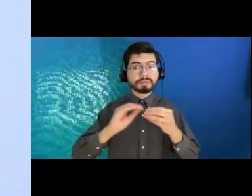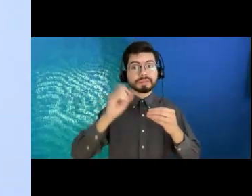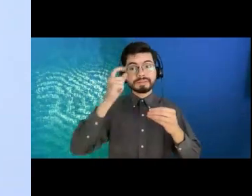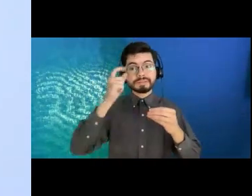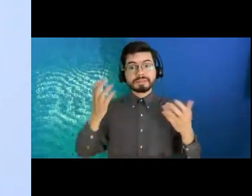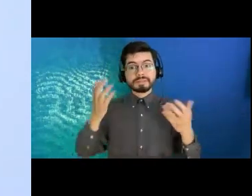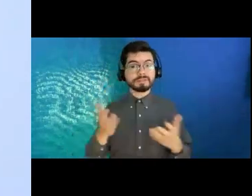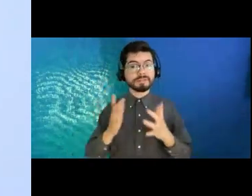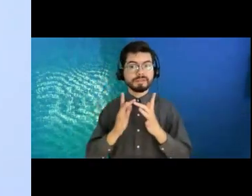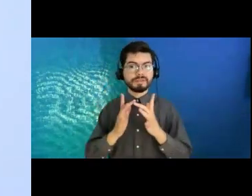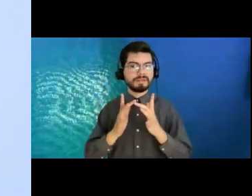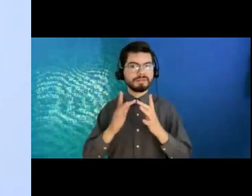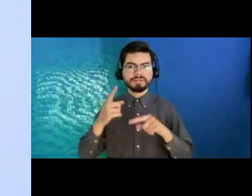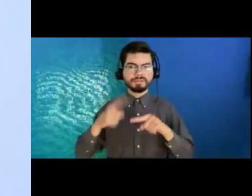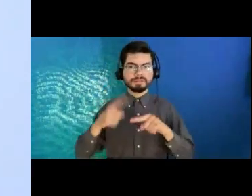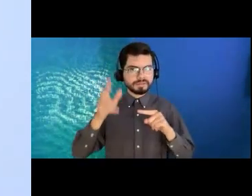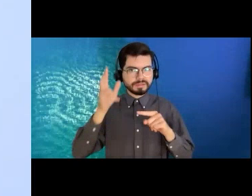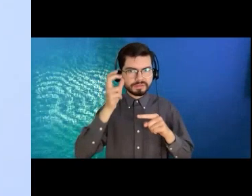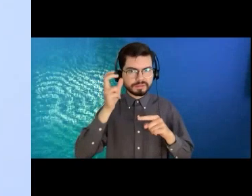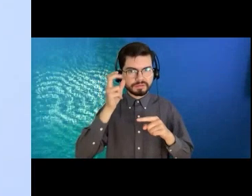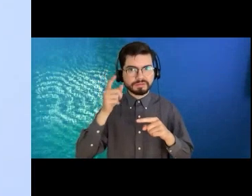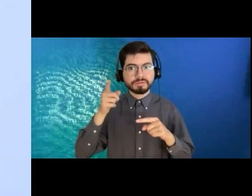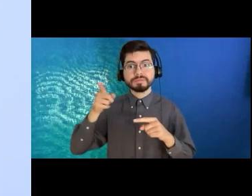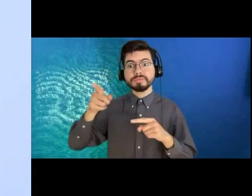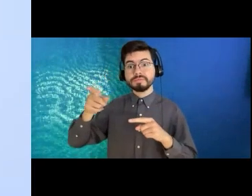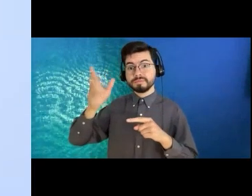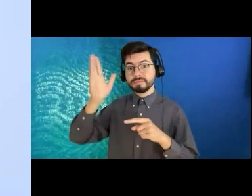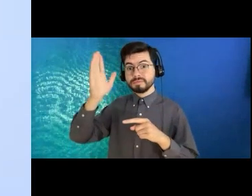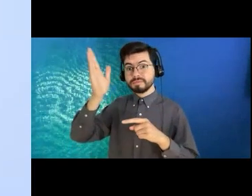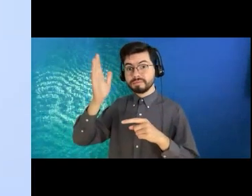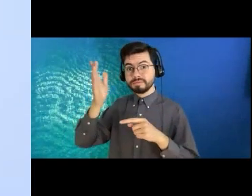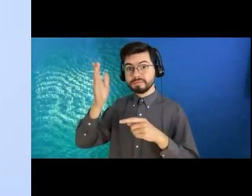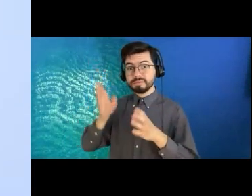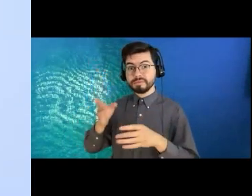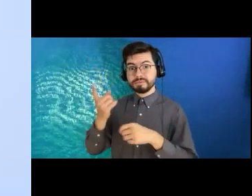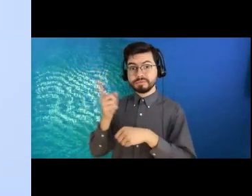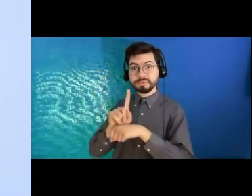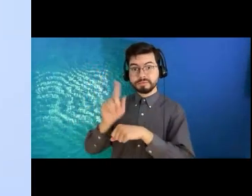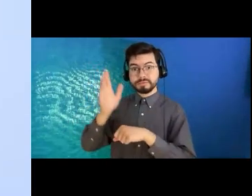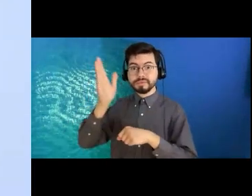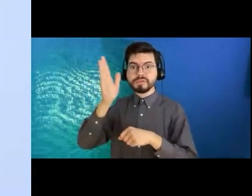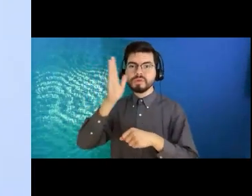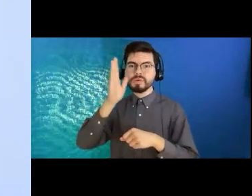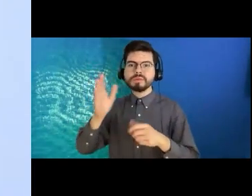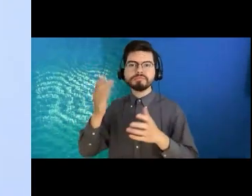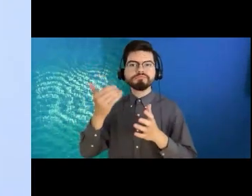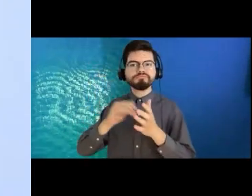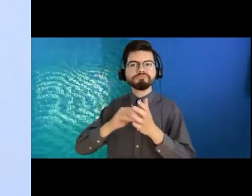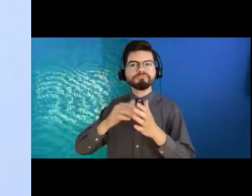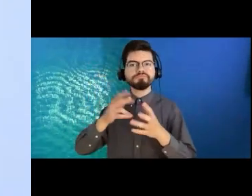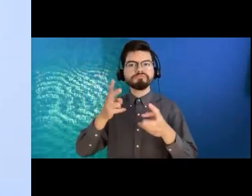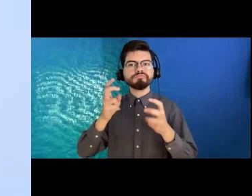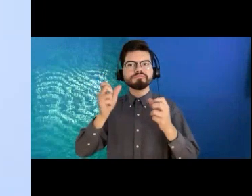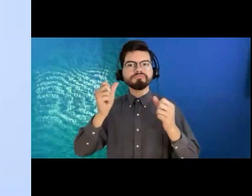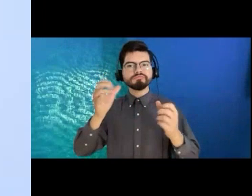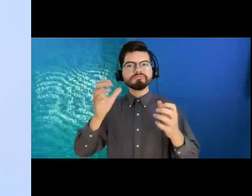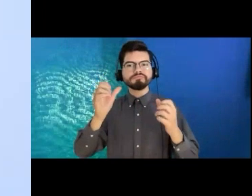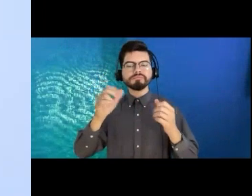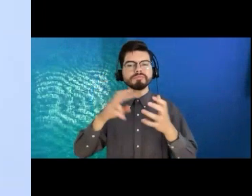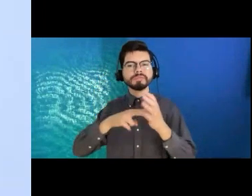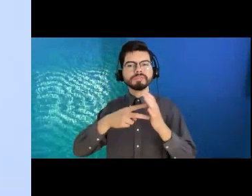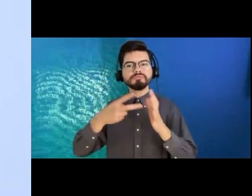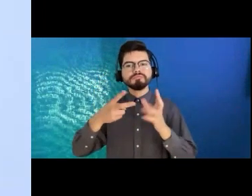trail that's been there for years now, that goes into the valley over by Indiana. There's guys, we go on that, there's the Spanish